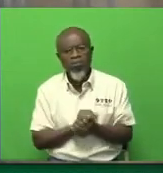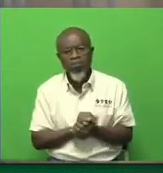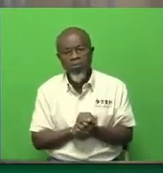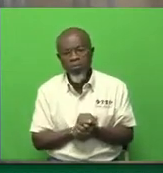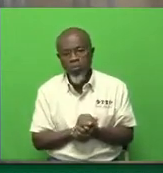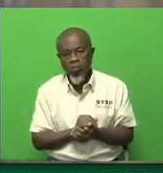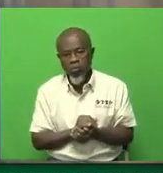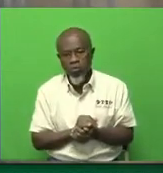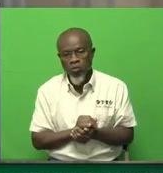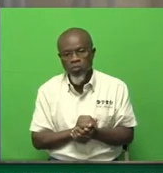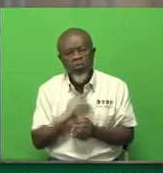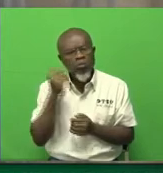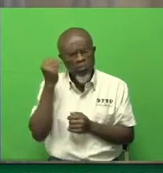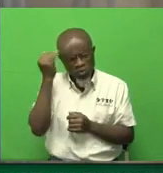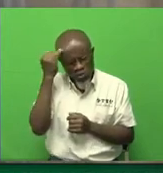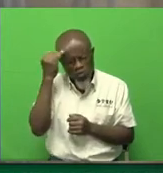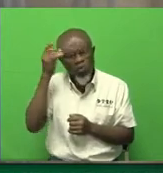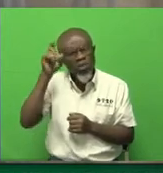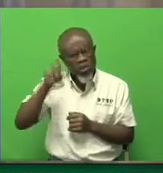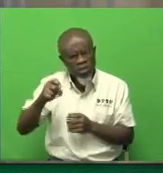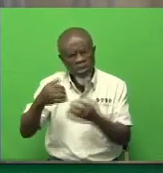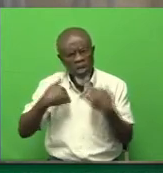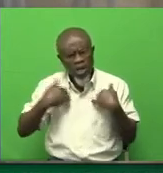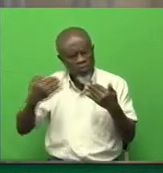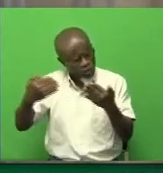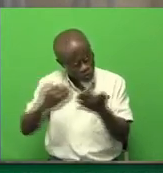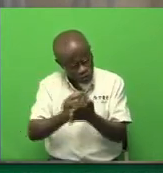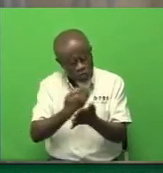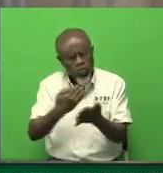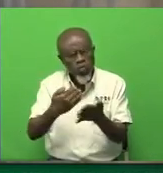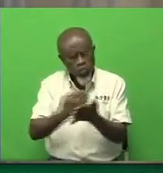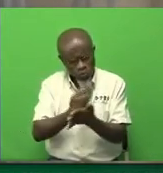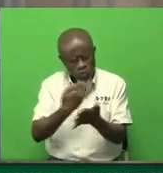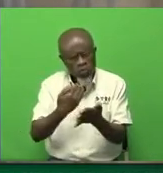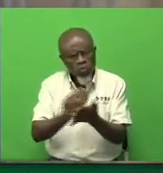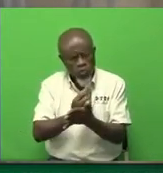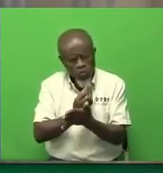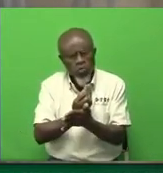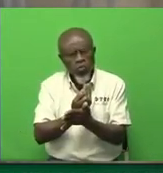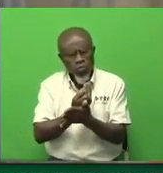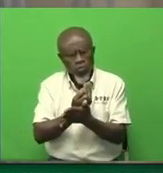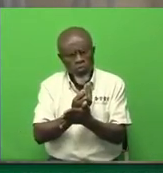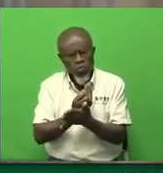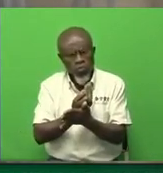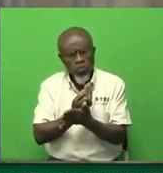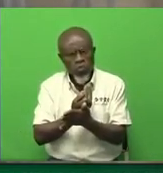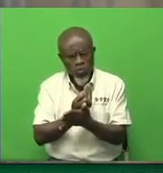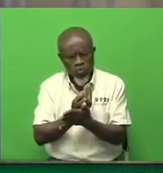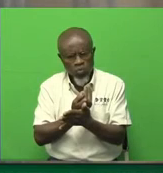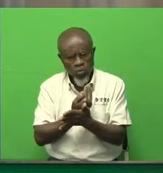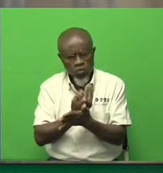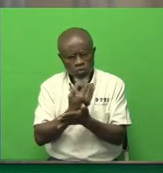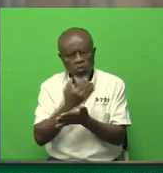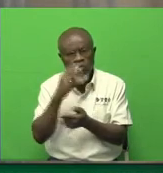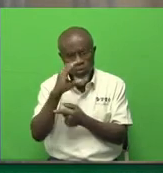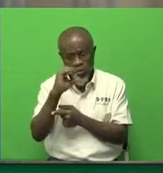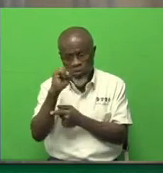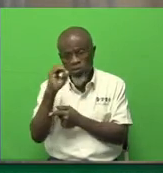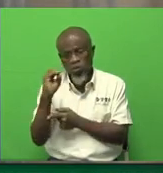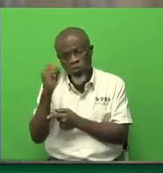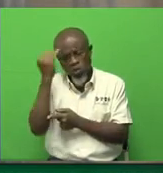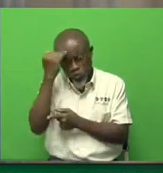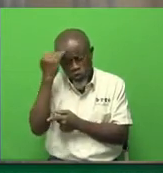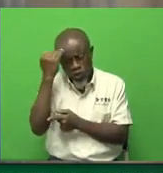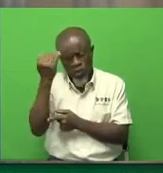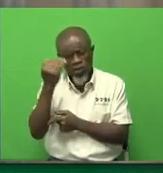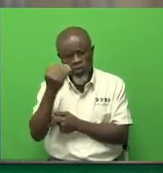that we need to have a modernize statistical office this year the minister Jabs